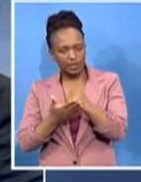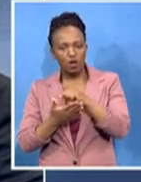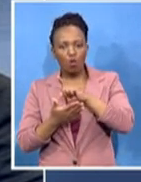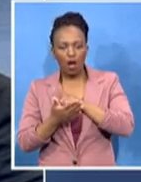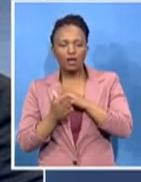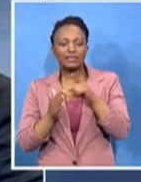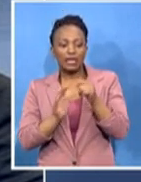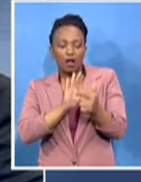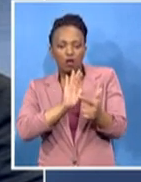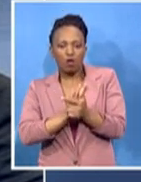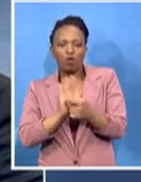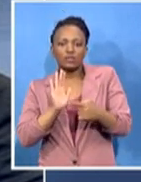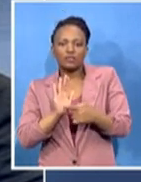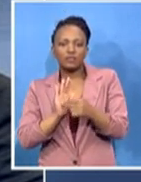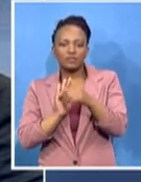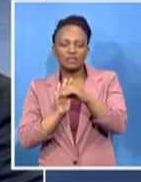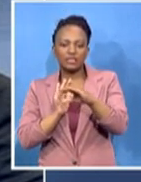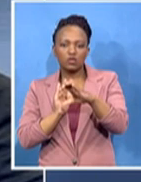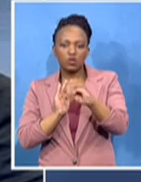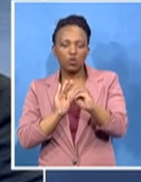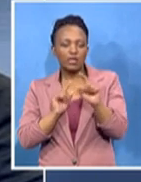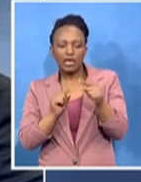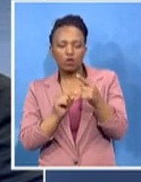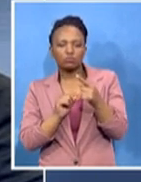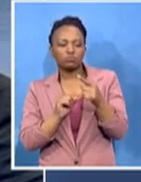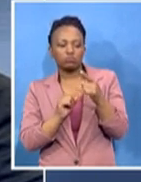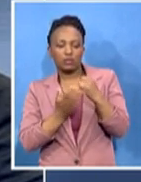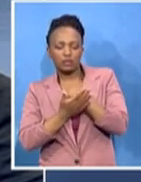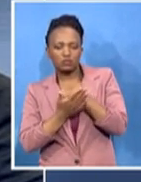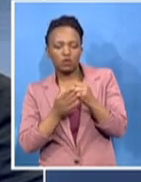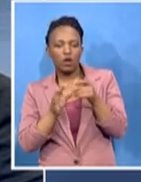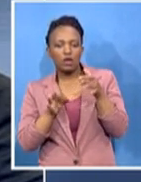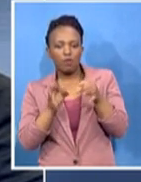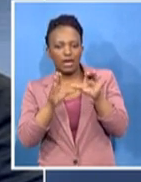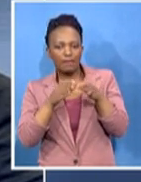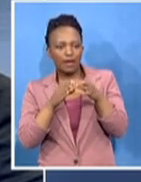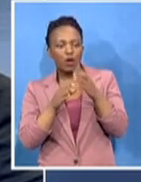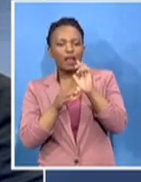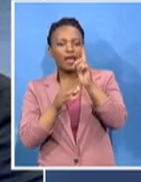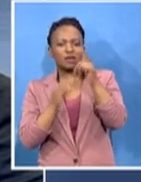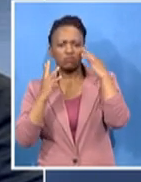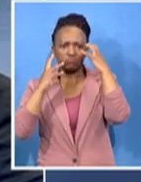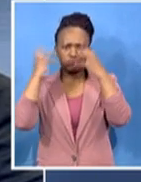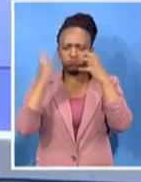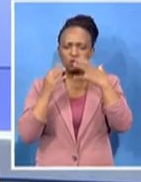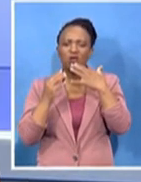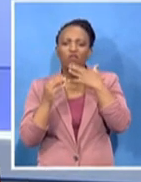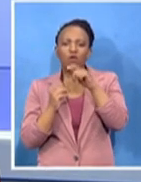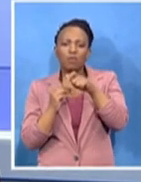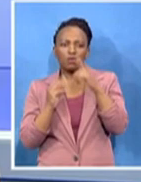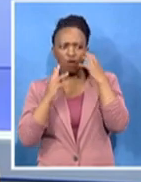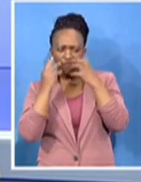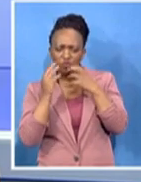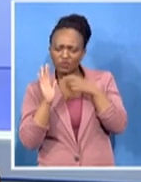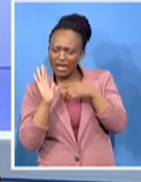registering a party that may cause confusion with an existing and registered political party. So if the regulations